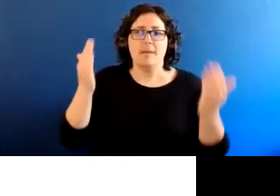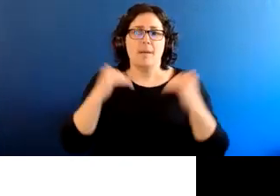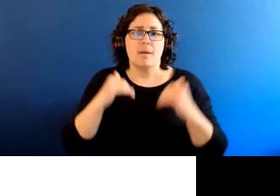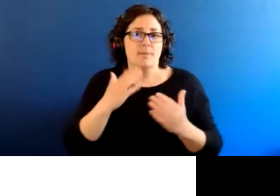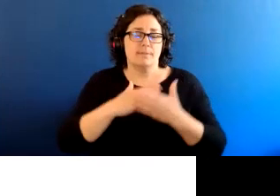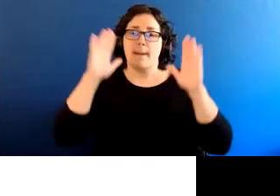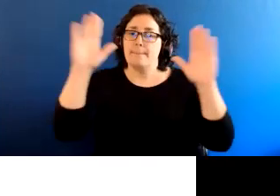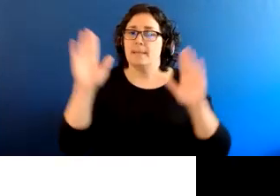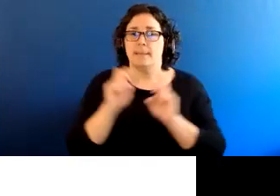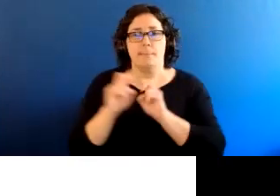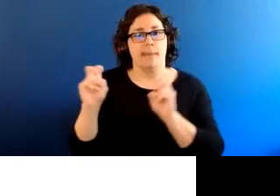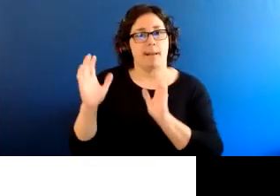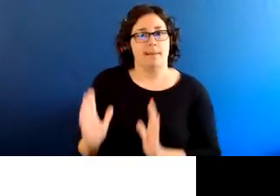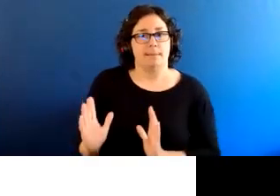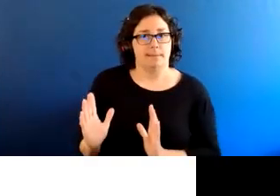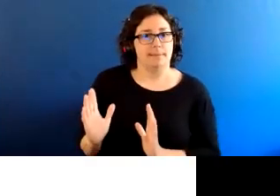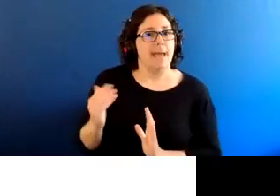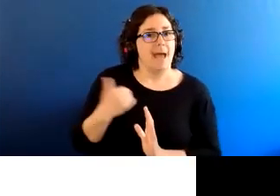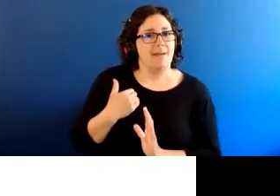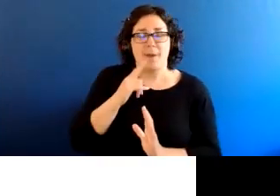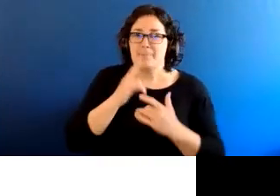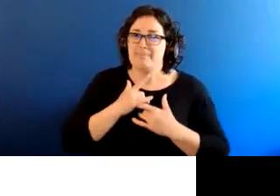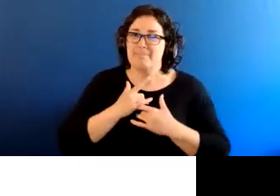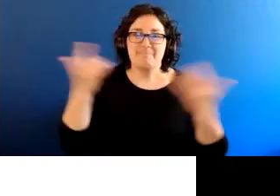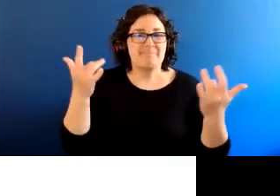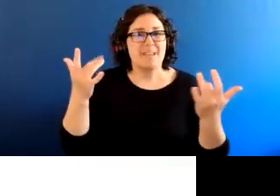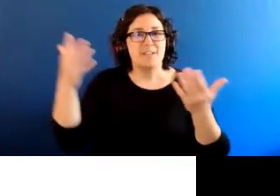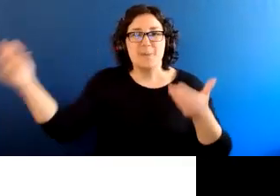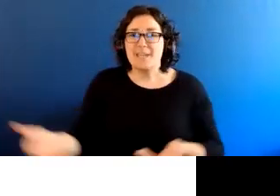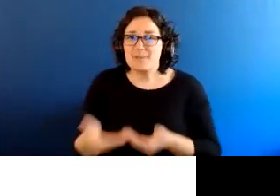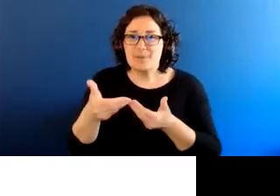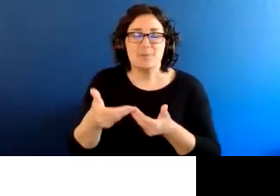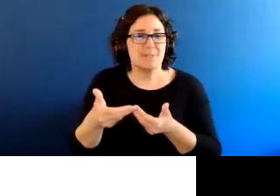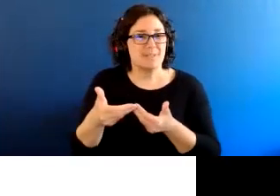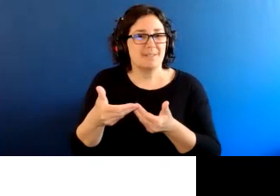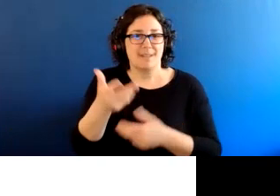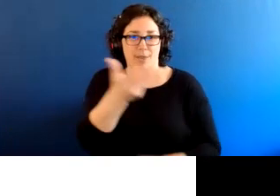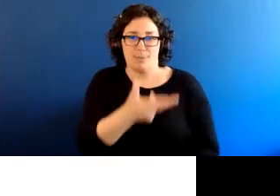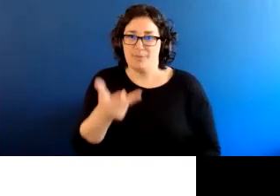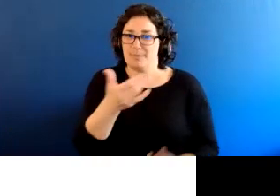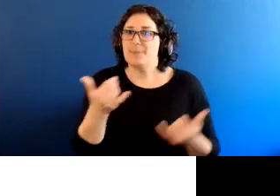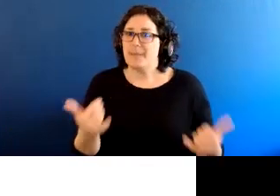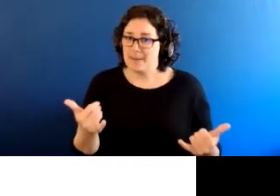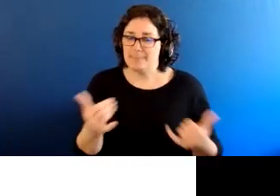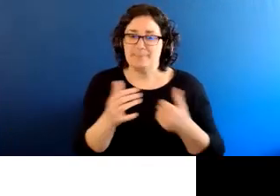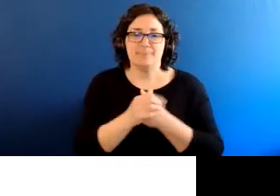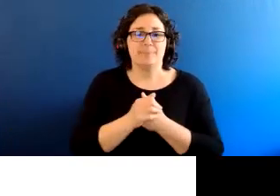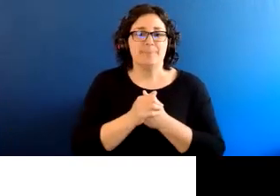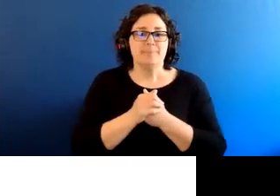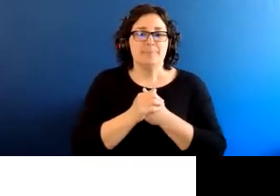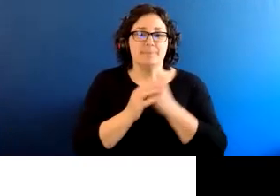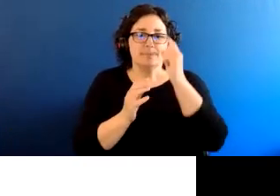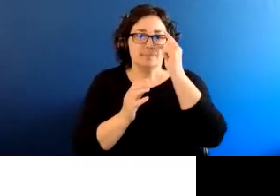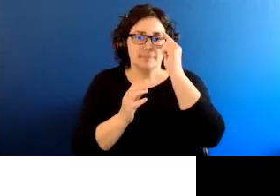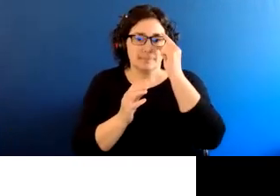amazing panelists, and I am so excited to introduce them to you today.